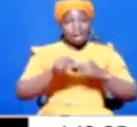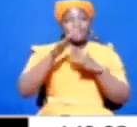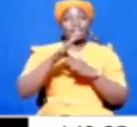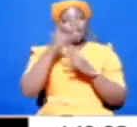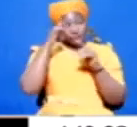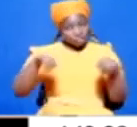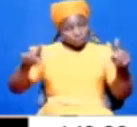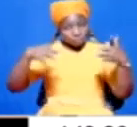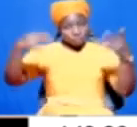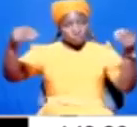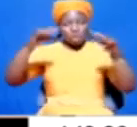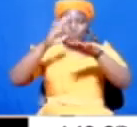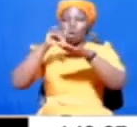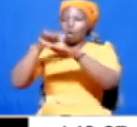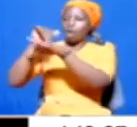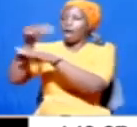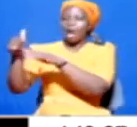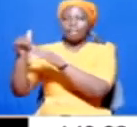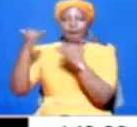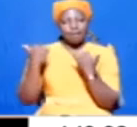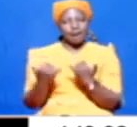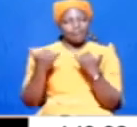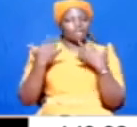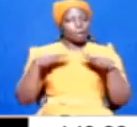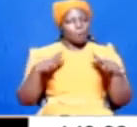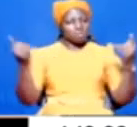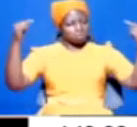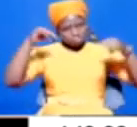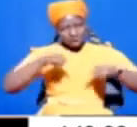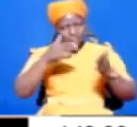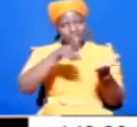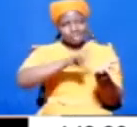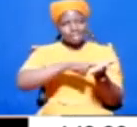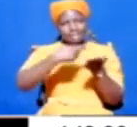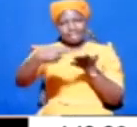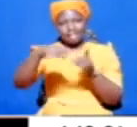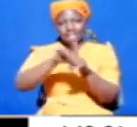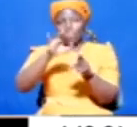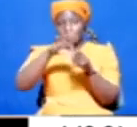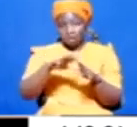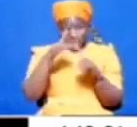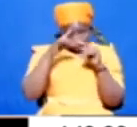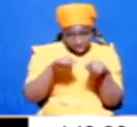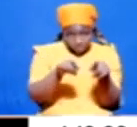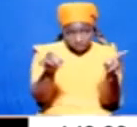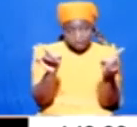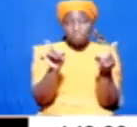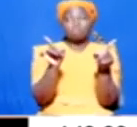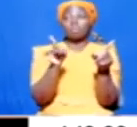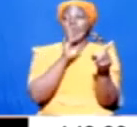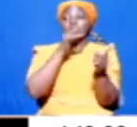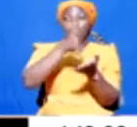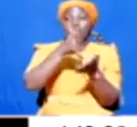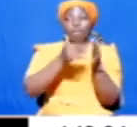young leaders and other young people to come as and register as voters, so that then they can make their voice count in the next election. The